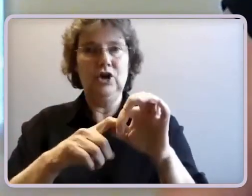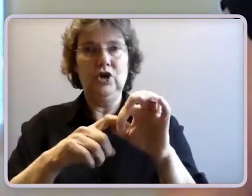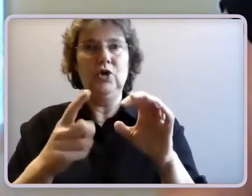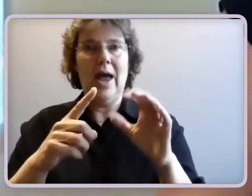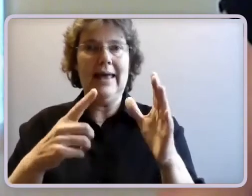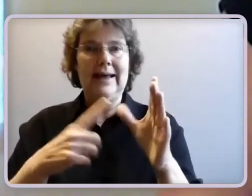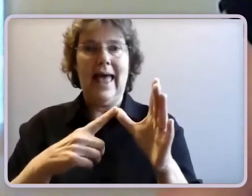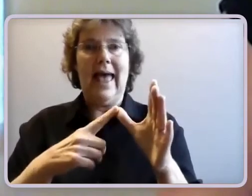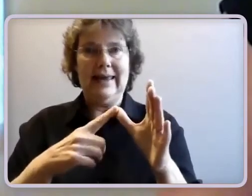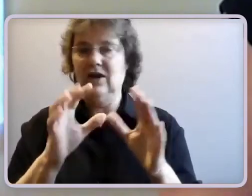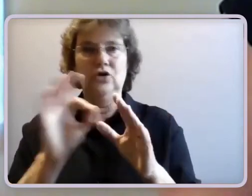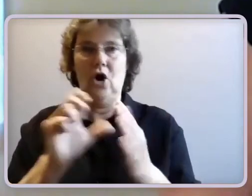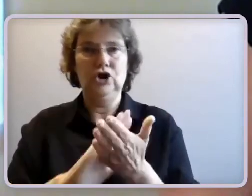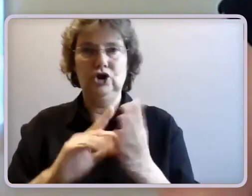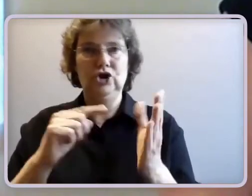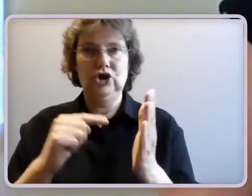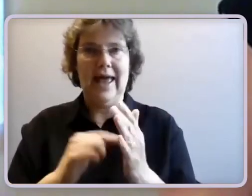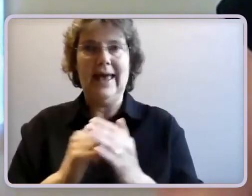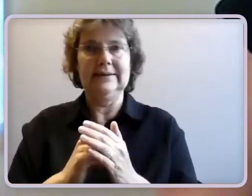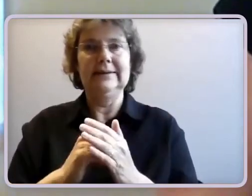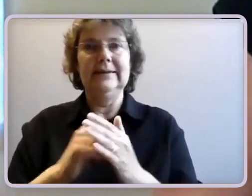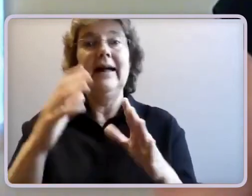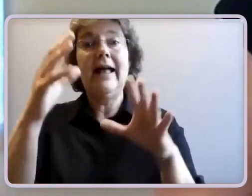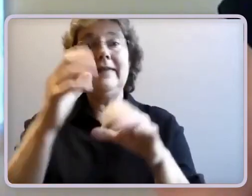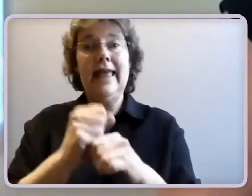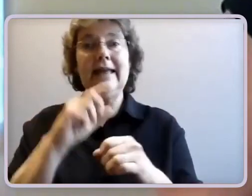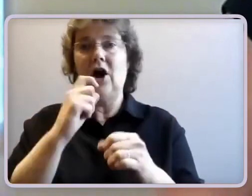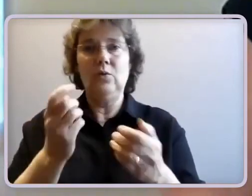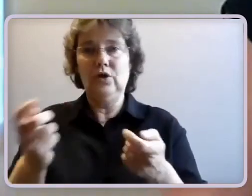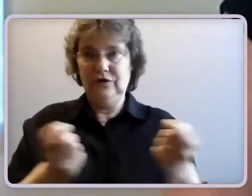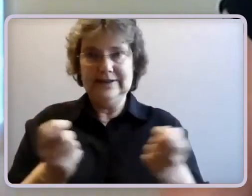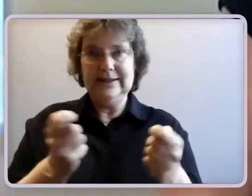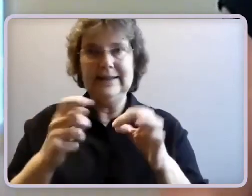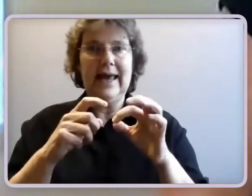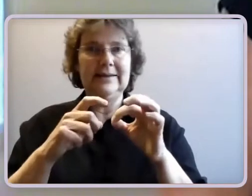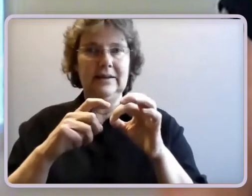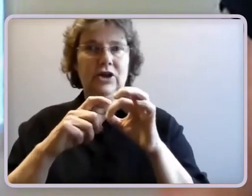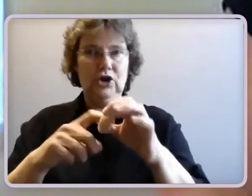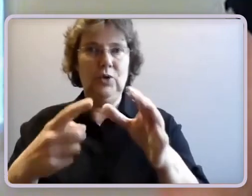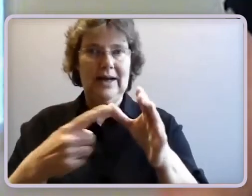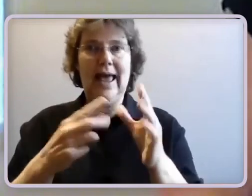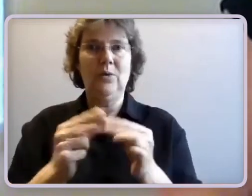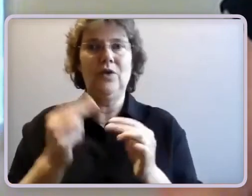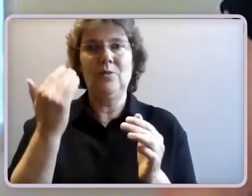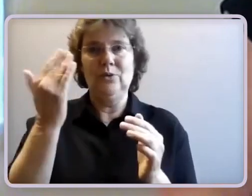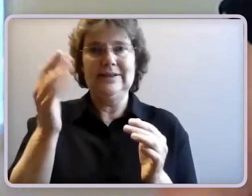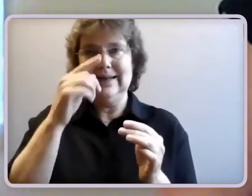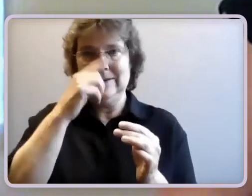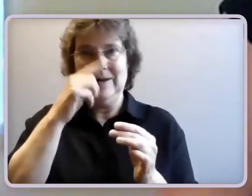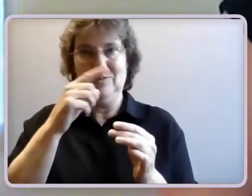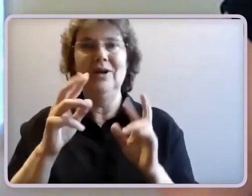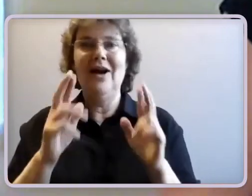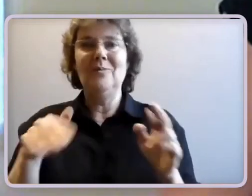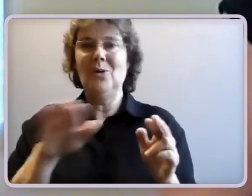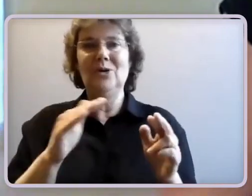And at the end of the session, I will be facilitating a Q&A session with our presenters. So I hope you're both settled in comfortably because